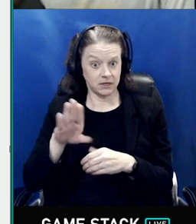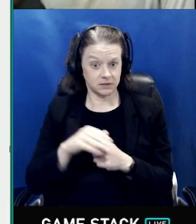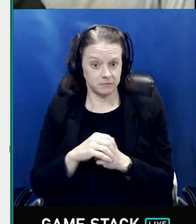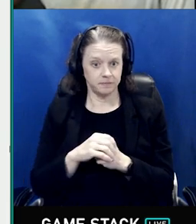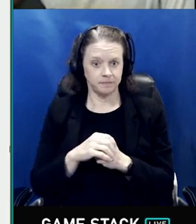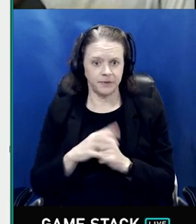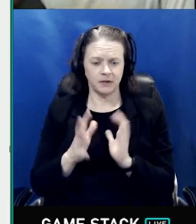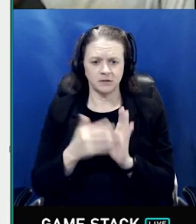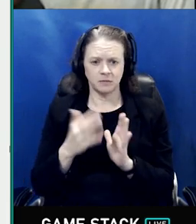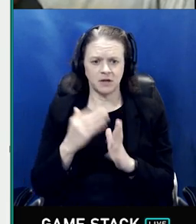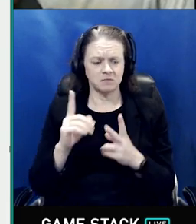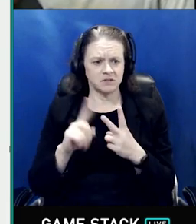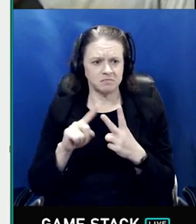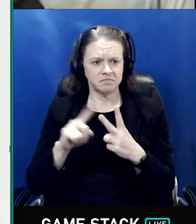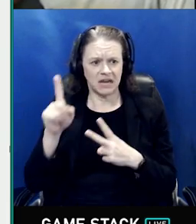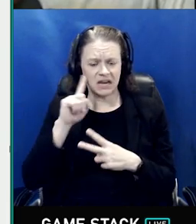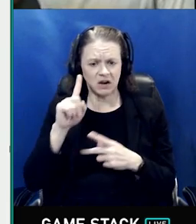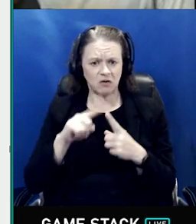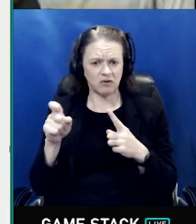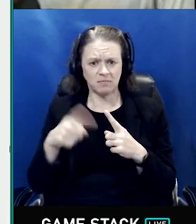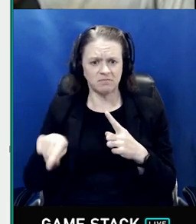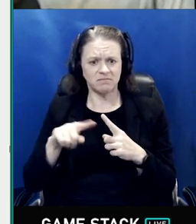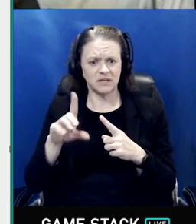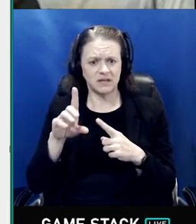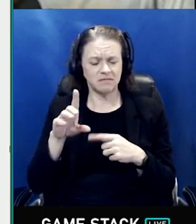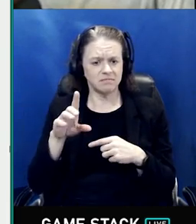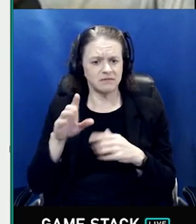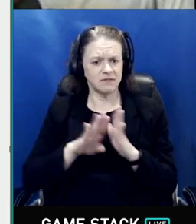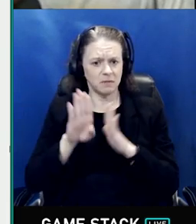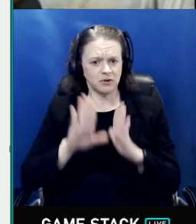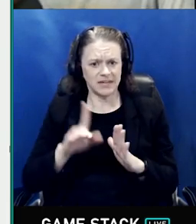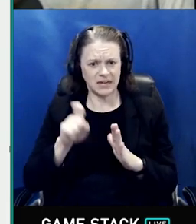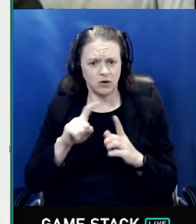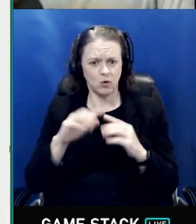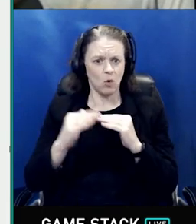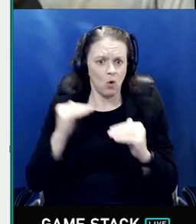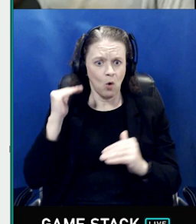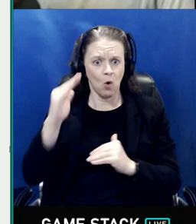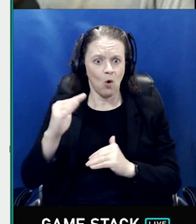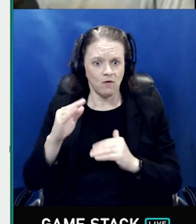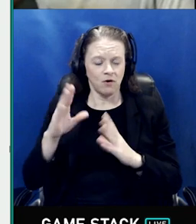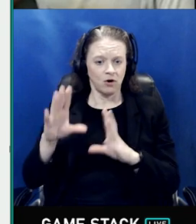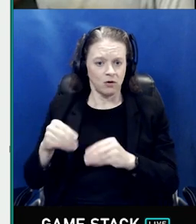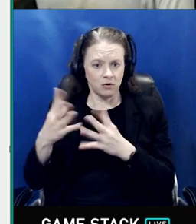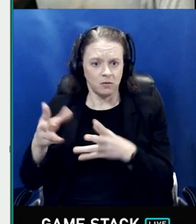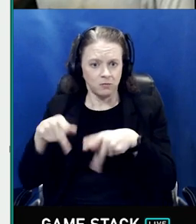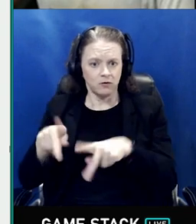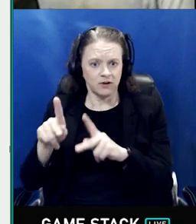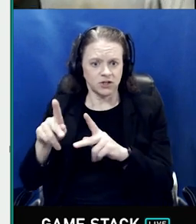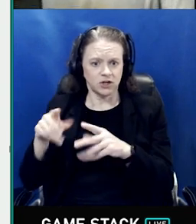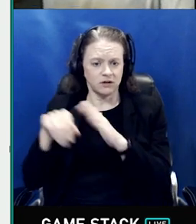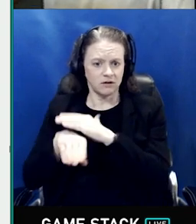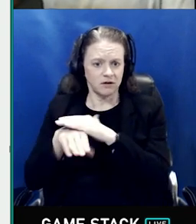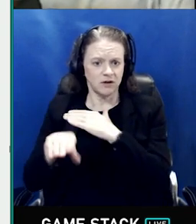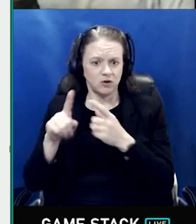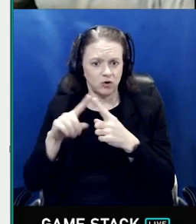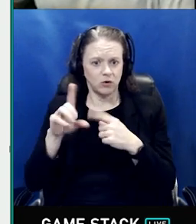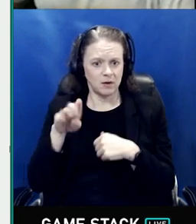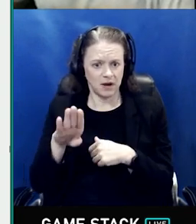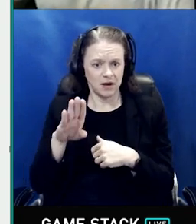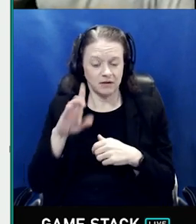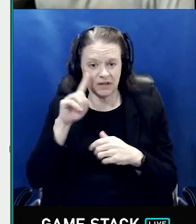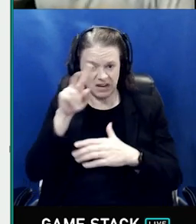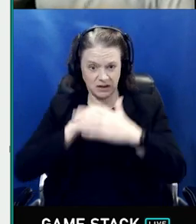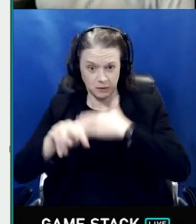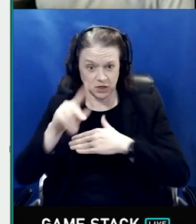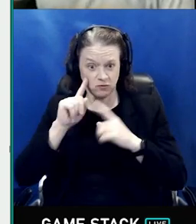that they often need to over-provision database resources in anticipation of a launch. And that this obviously is,